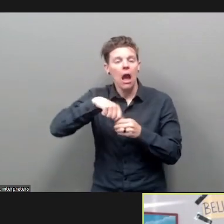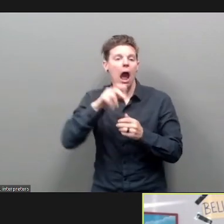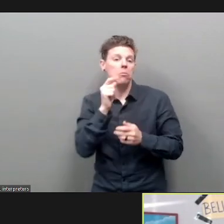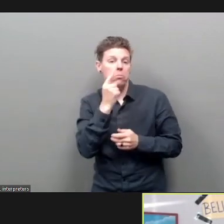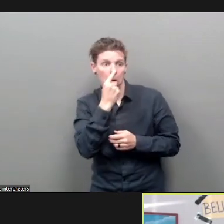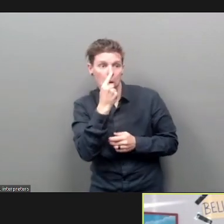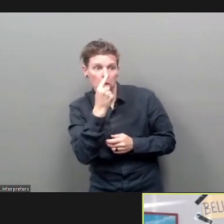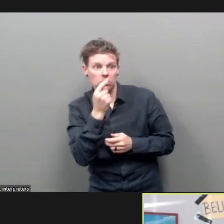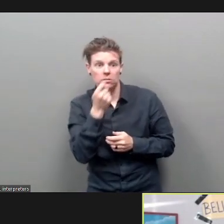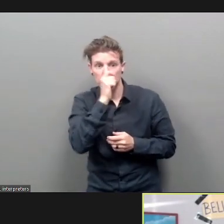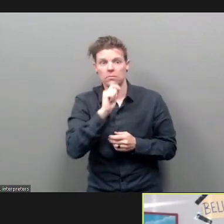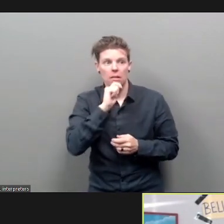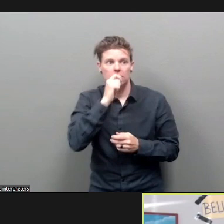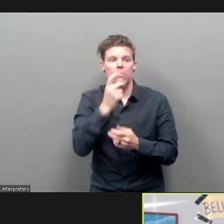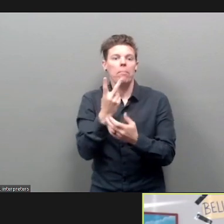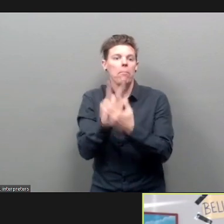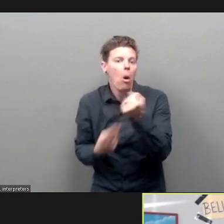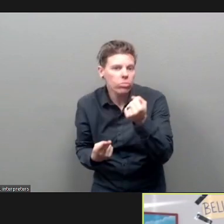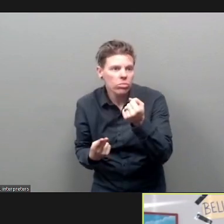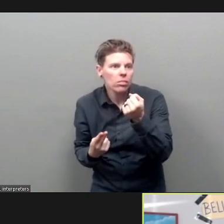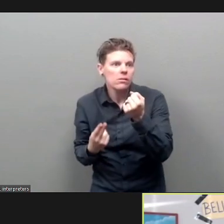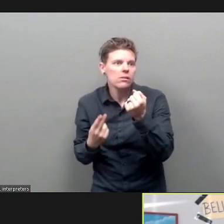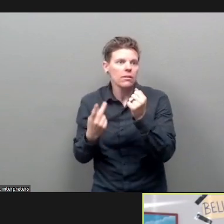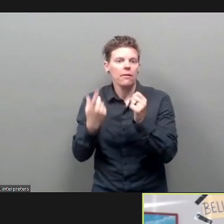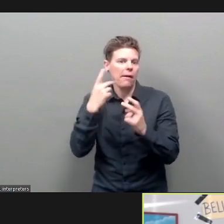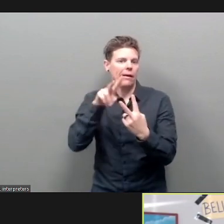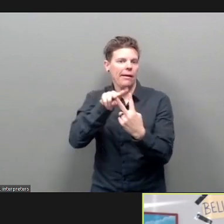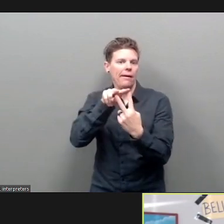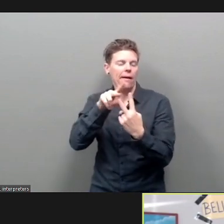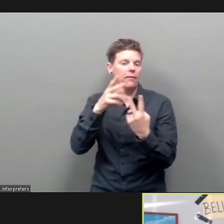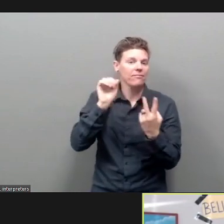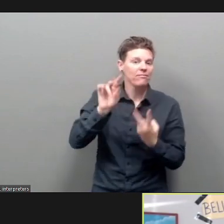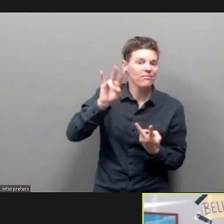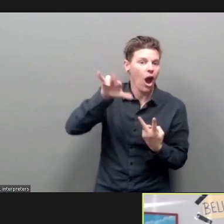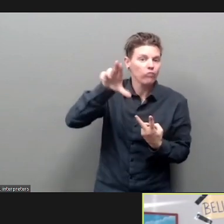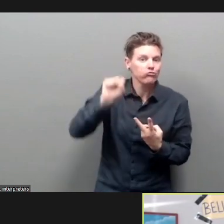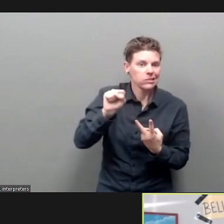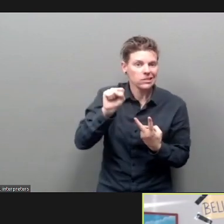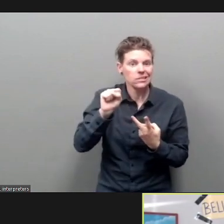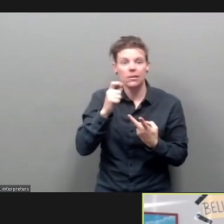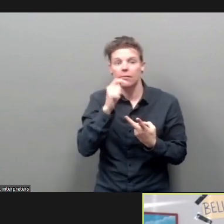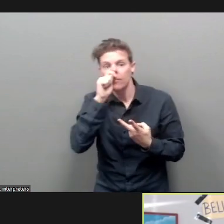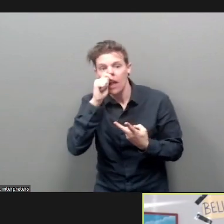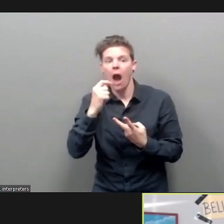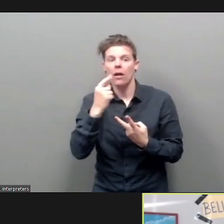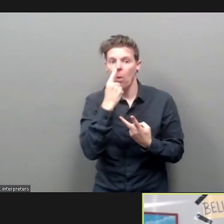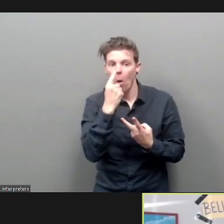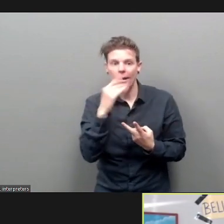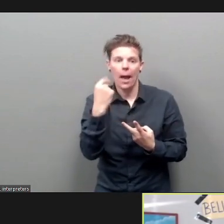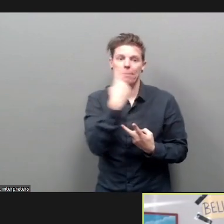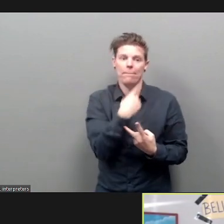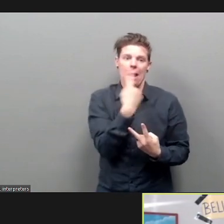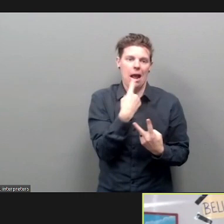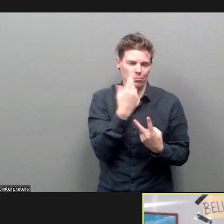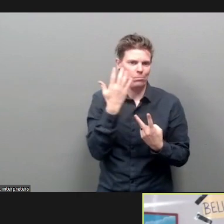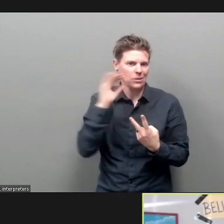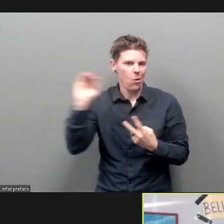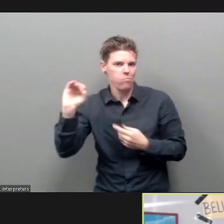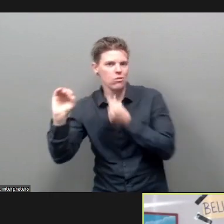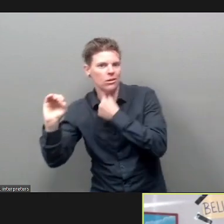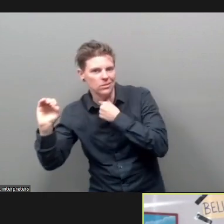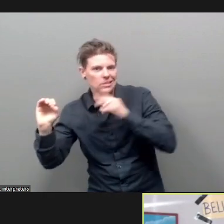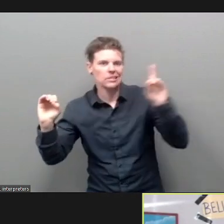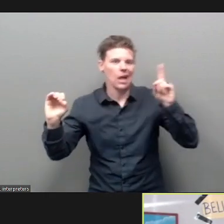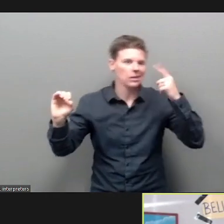more virus. So that's another option for people to do for the test. But I agree, do the test. If it's